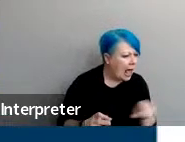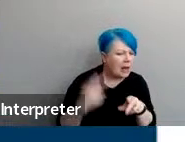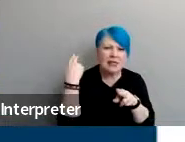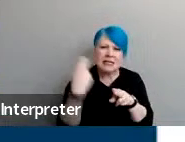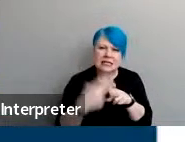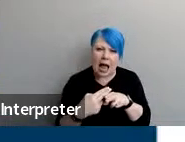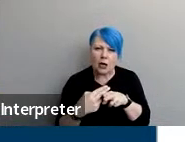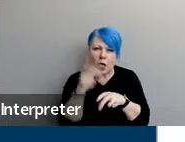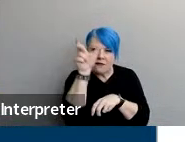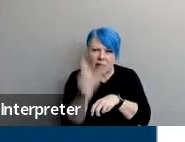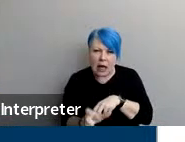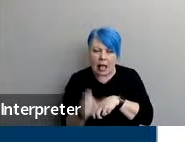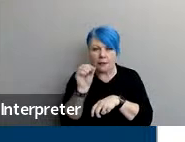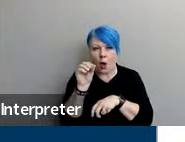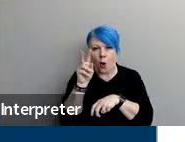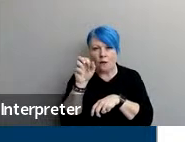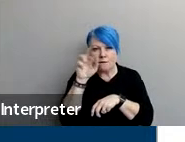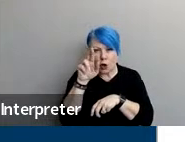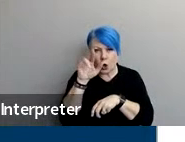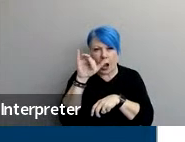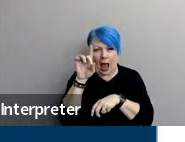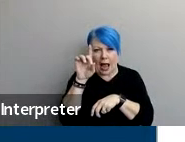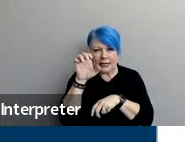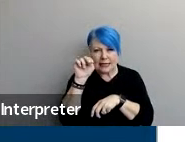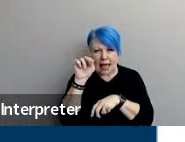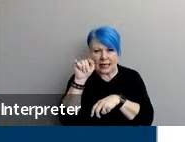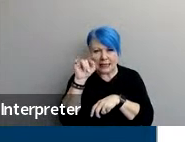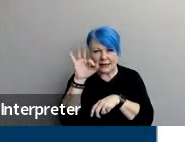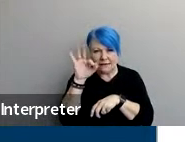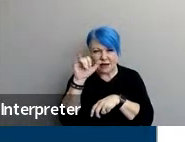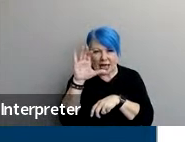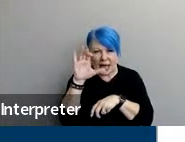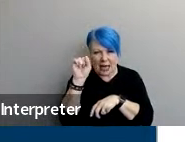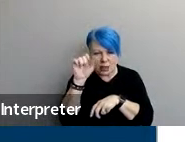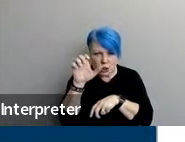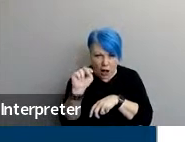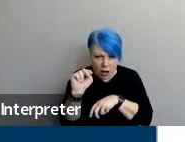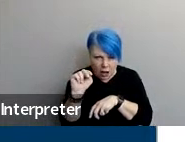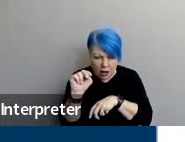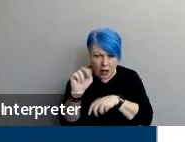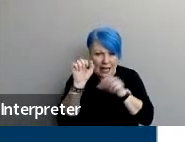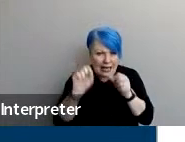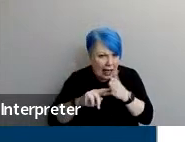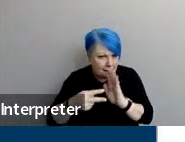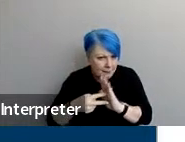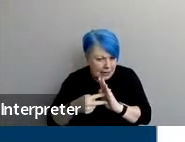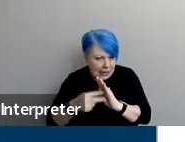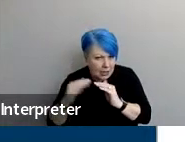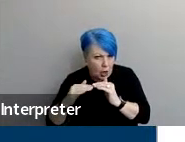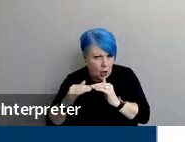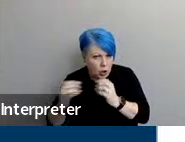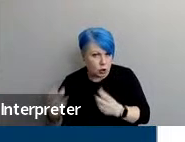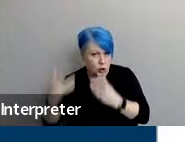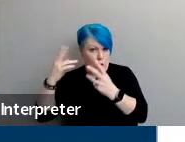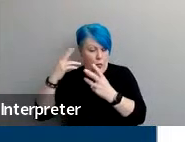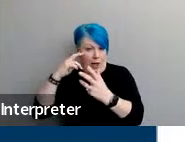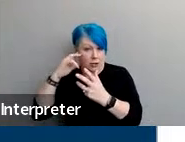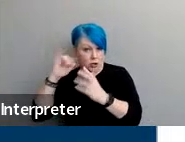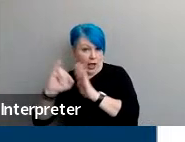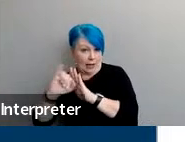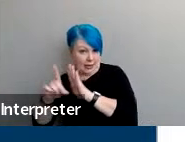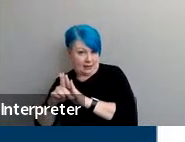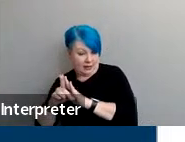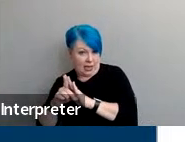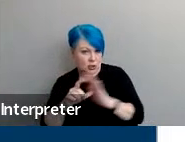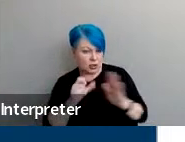over-identification, recognizing that obviously over-identification can mean under-identification of one group versus over-identification of the other. But do we have